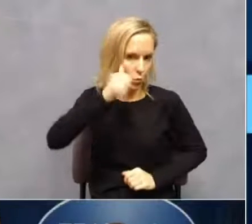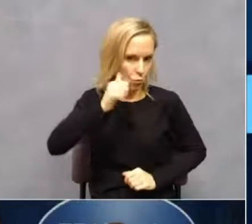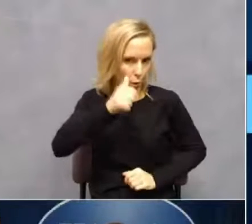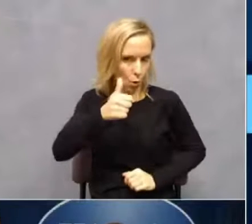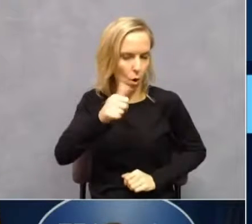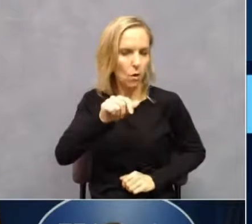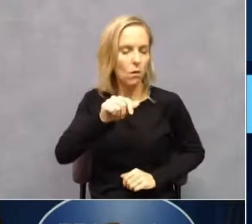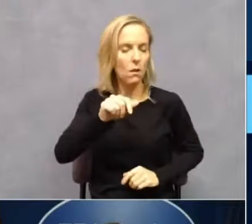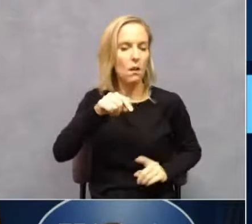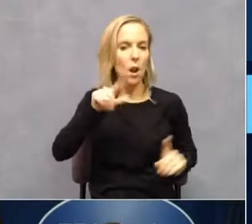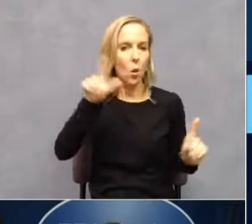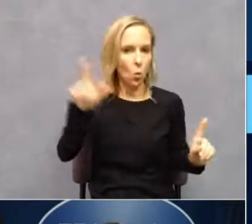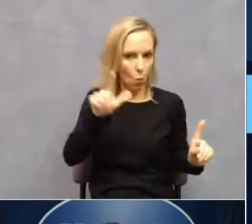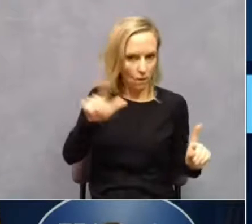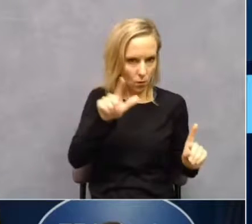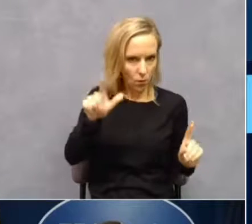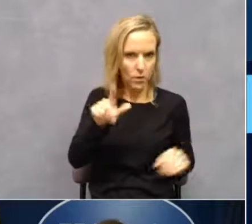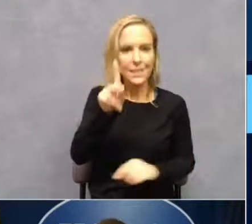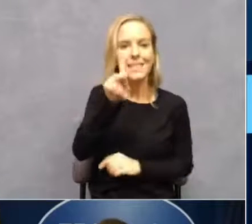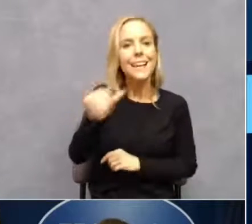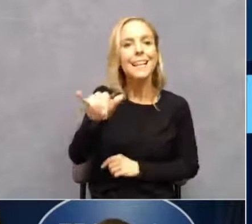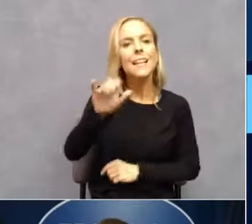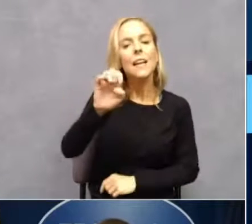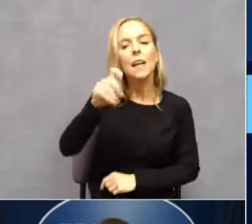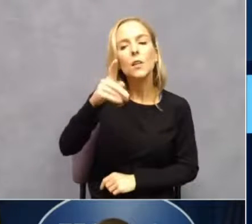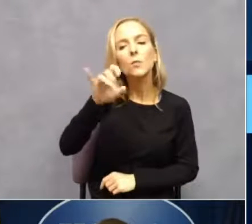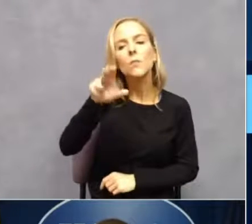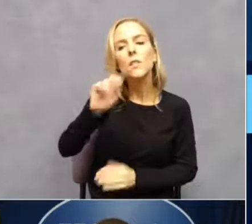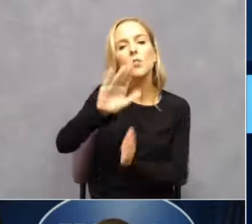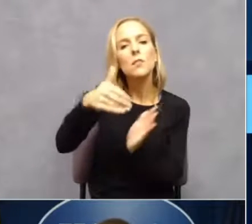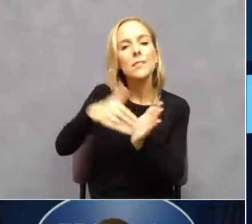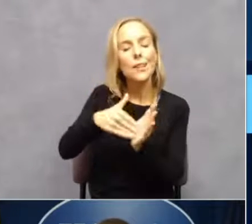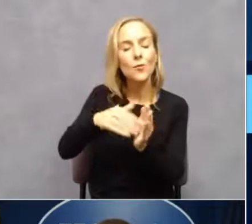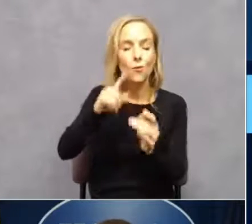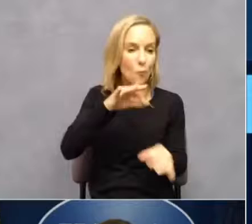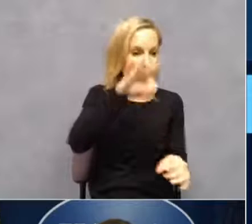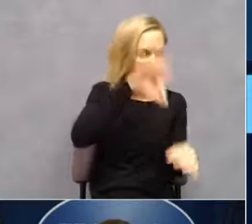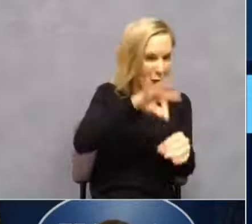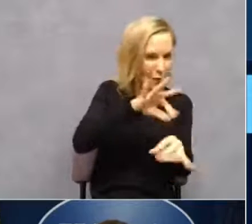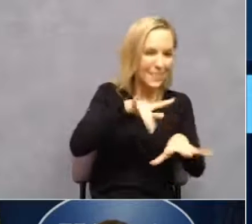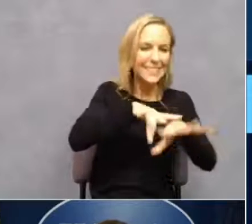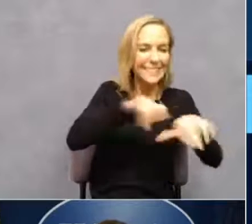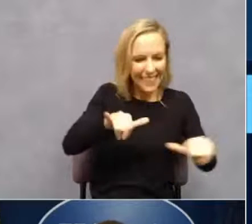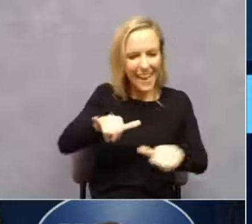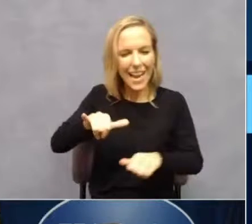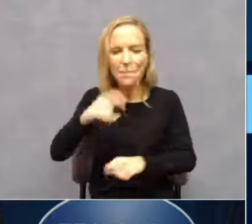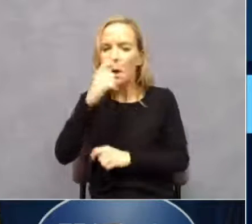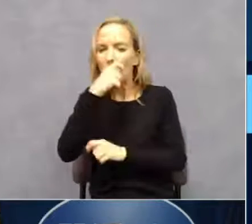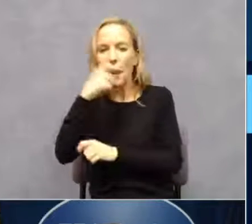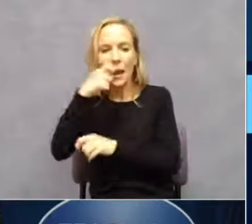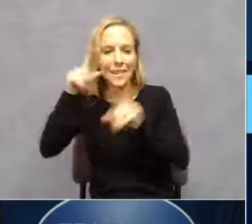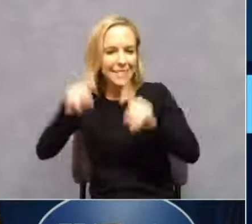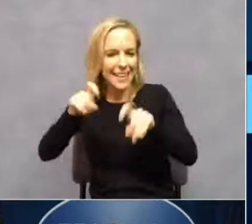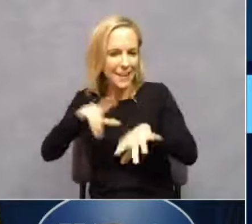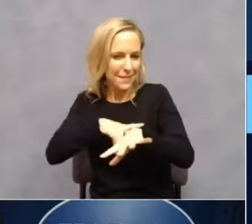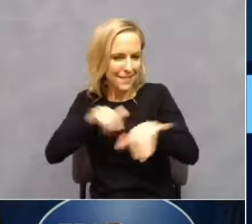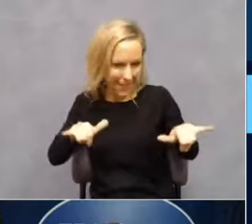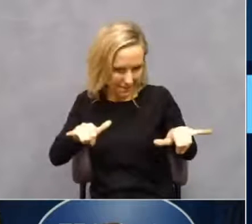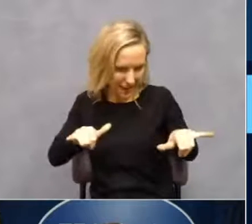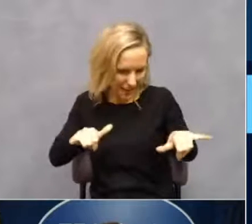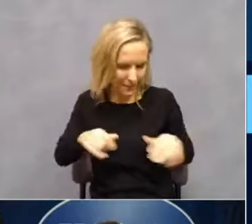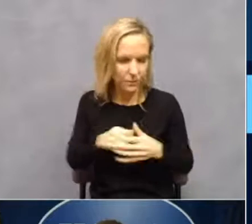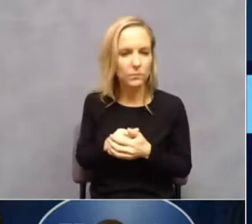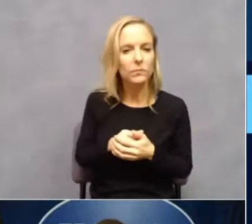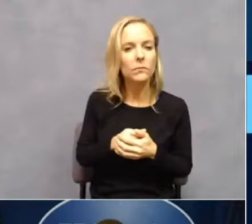the Kentucky Exposition Center, so people can go vote early and get their COVID test all at the same time. There will